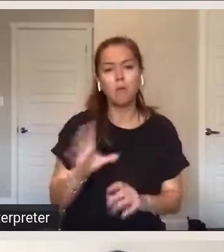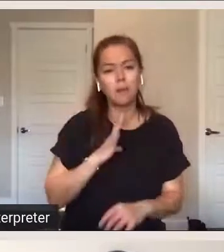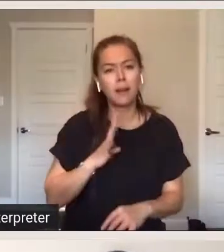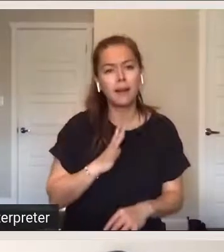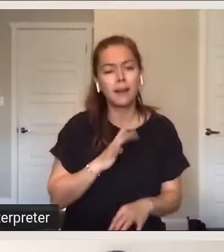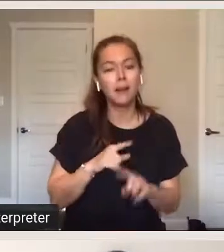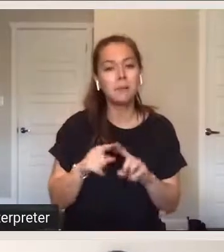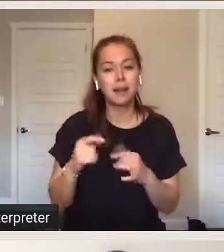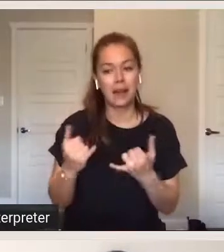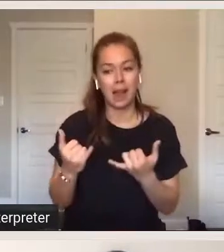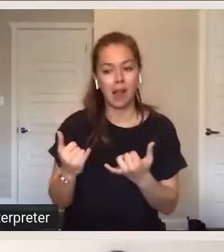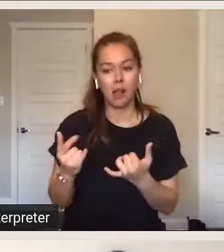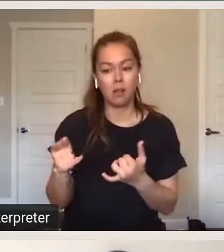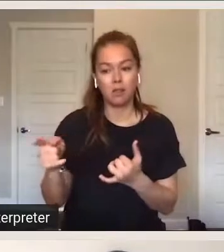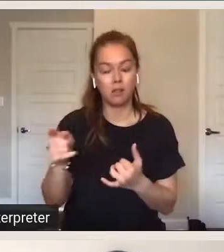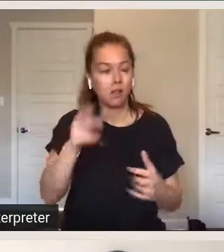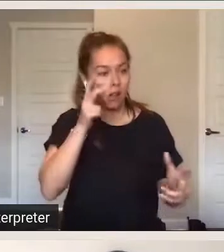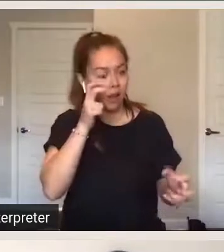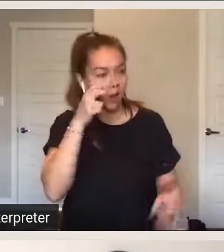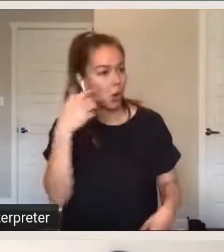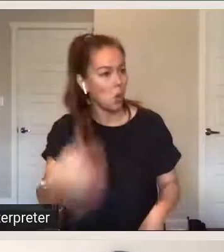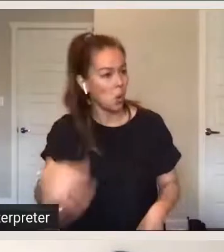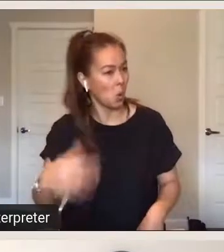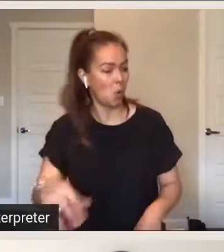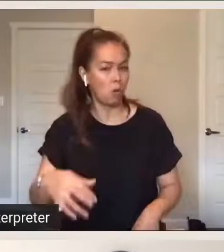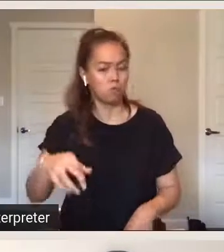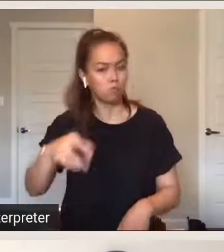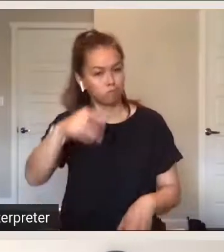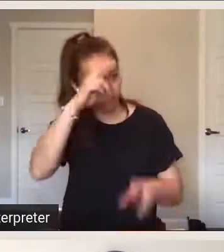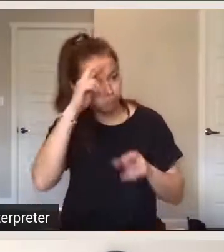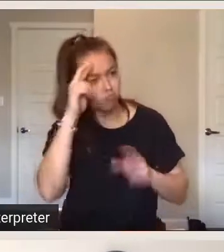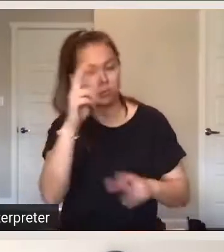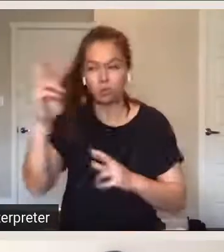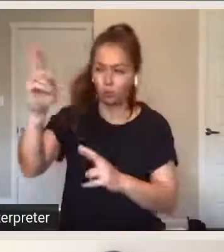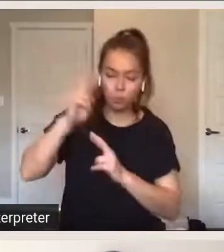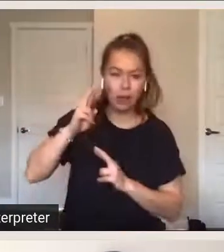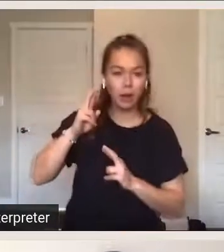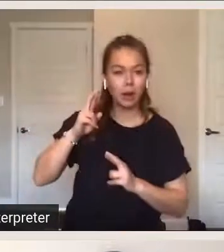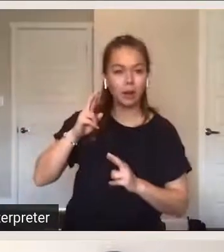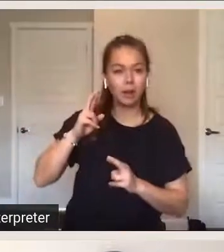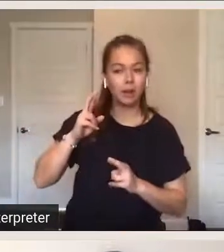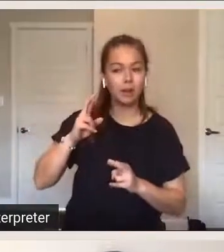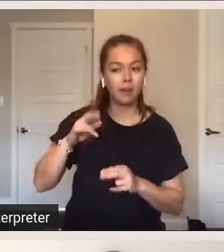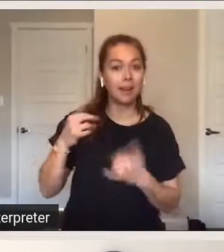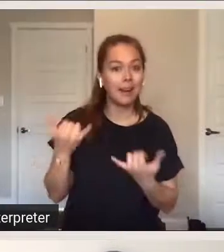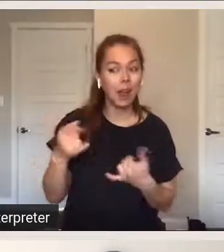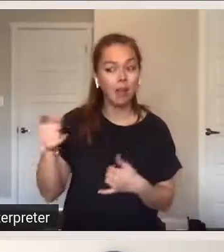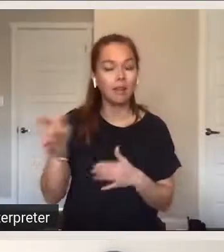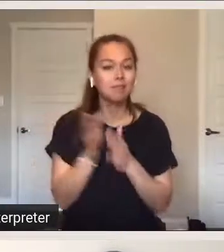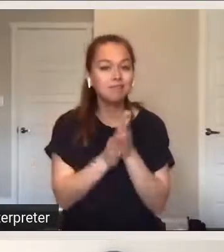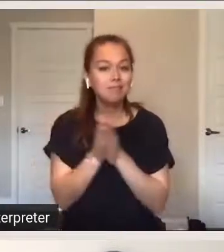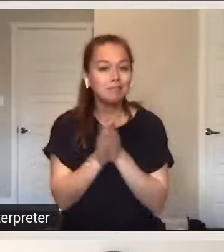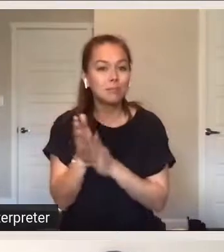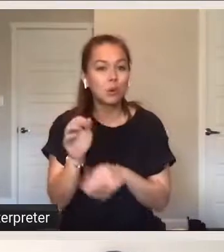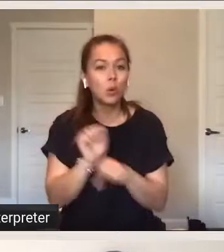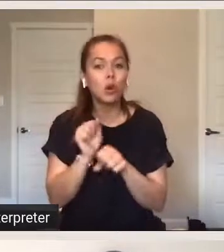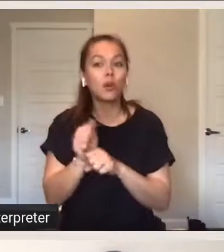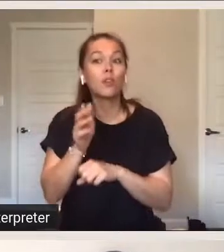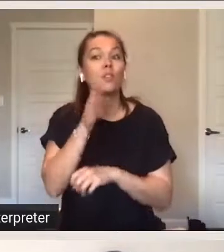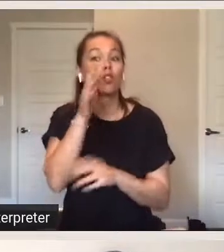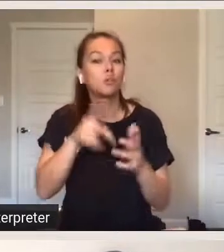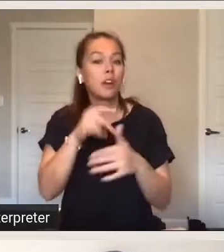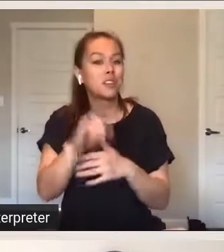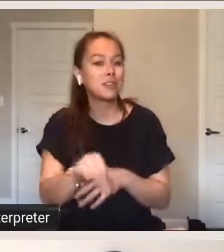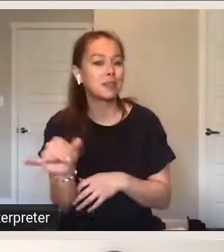they're excited to work on future projects, so you might see them again. That's amazing. I totally look forward.